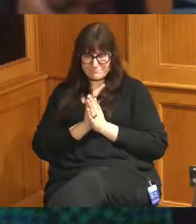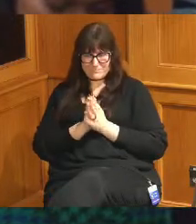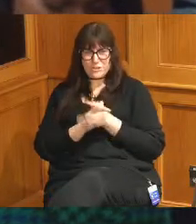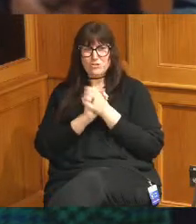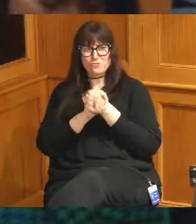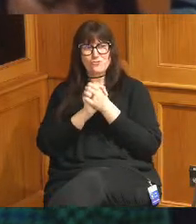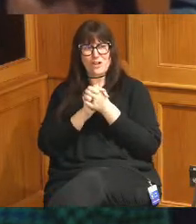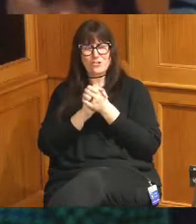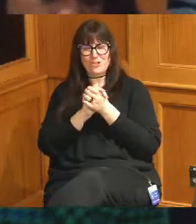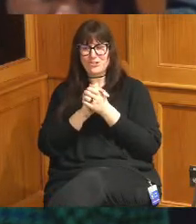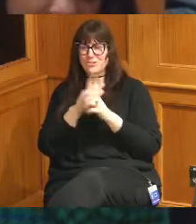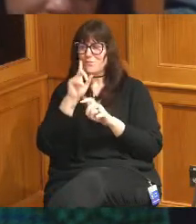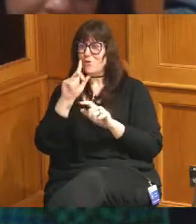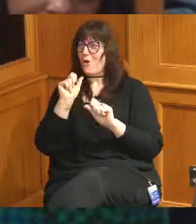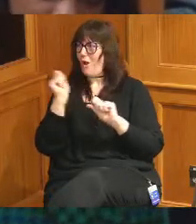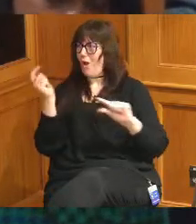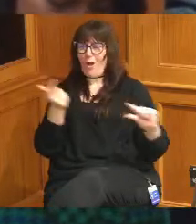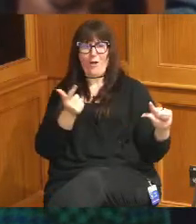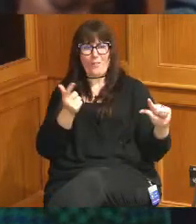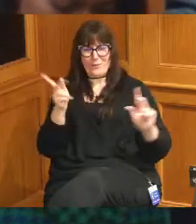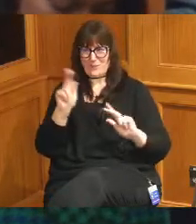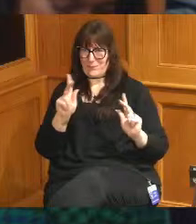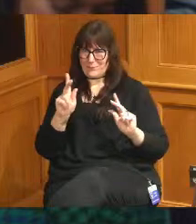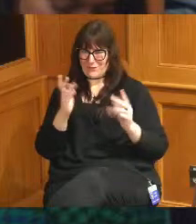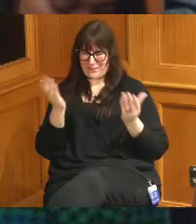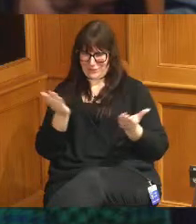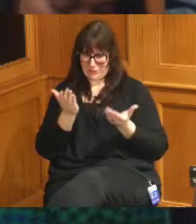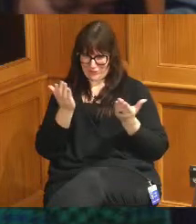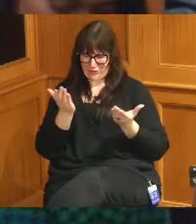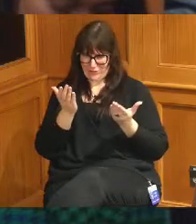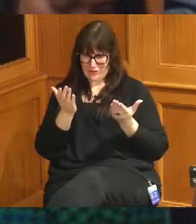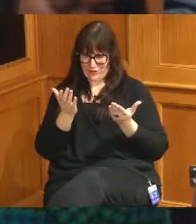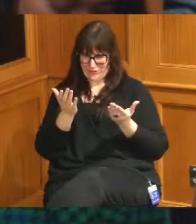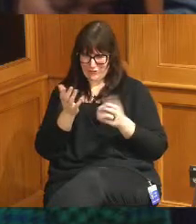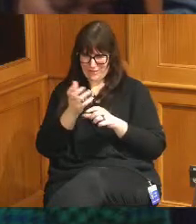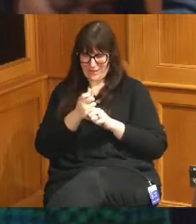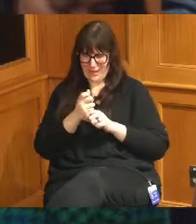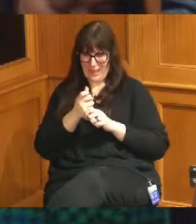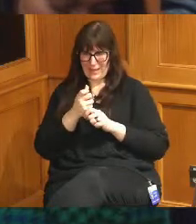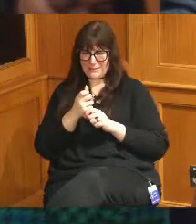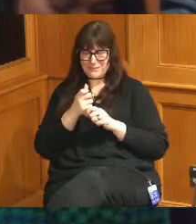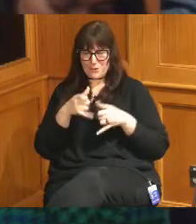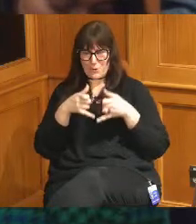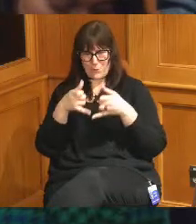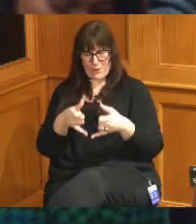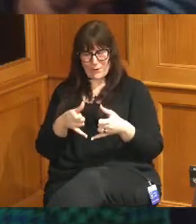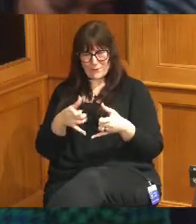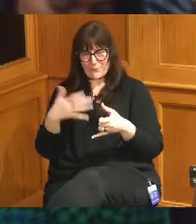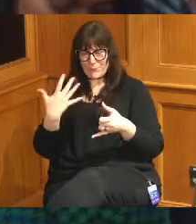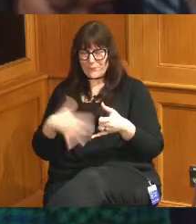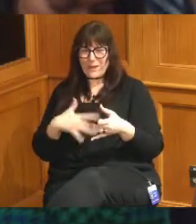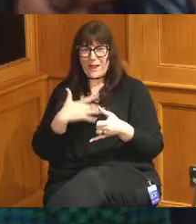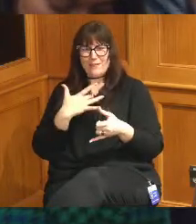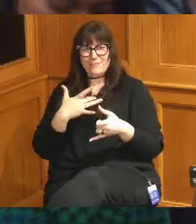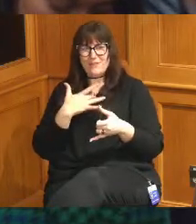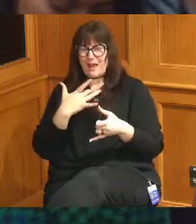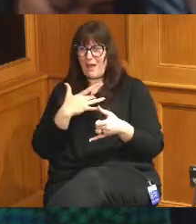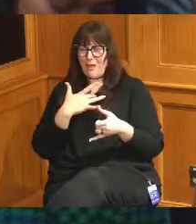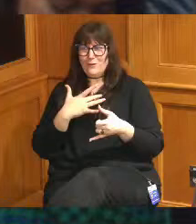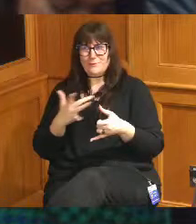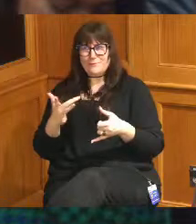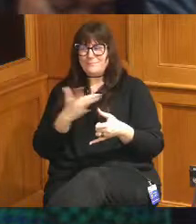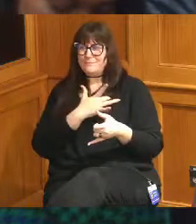Congratulations to my fellow honorees. I am really, really humbled by being in your